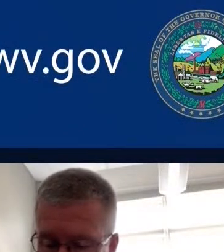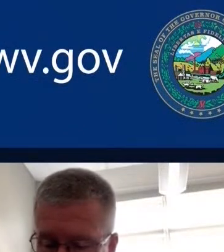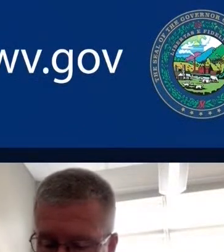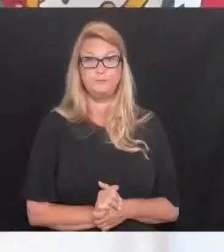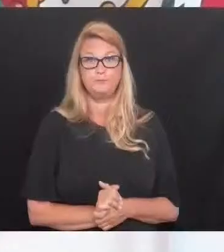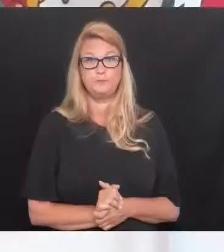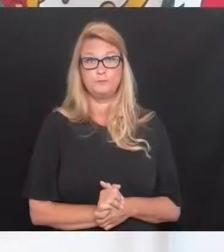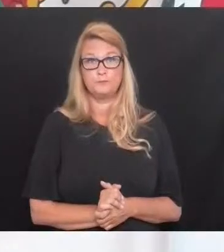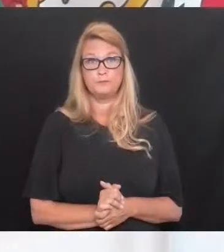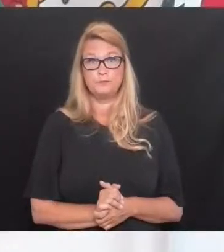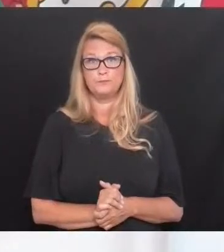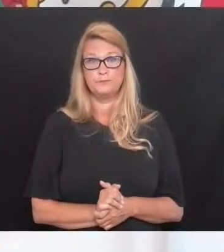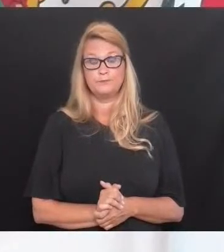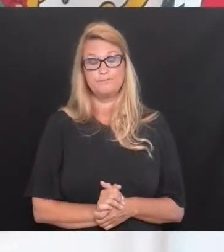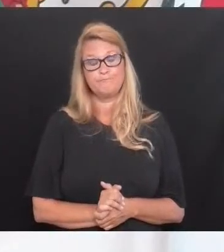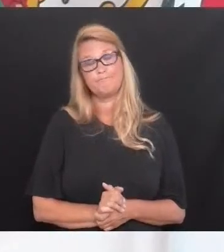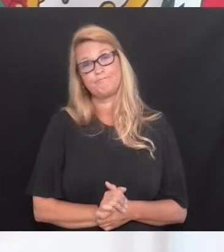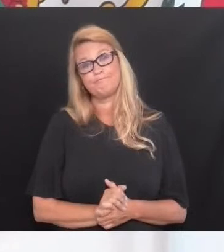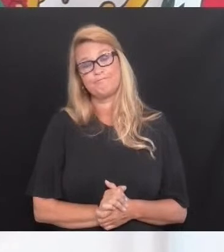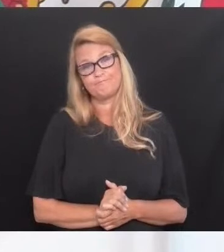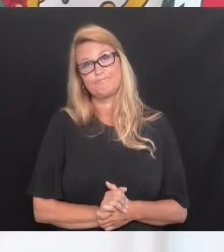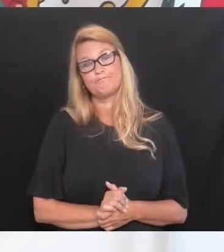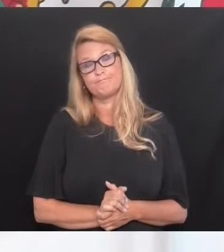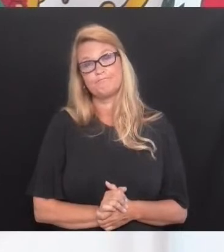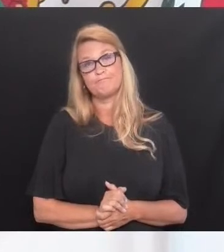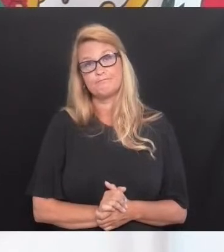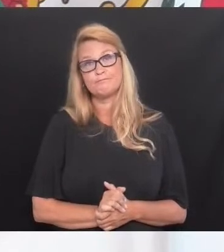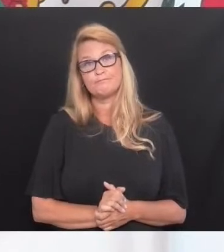I really,